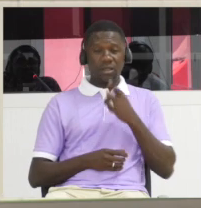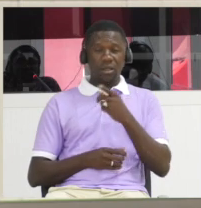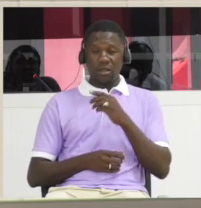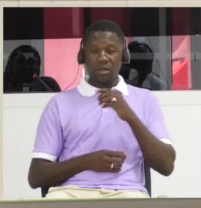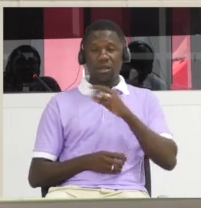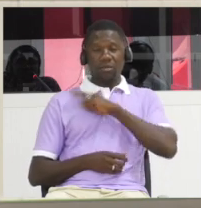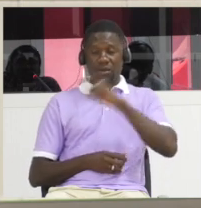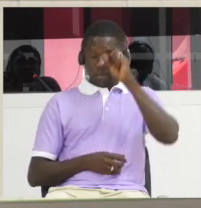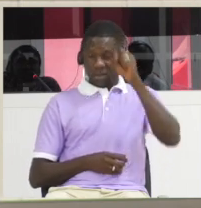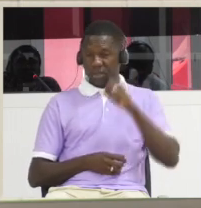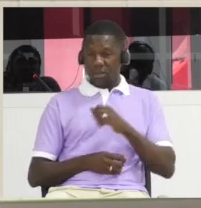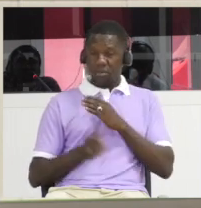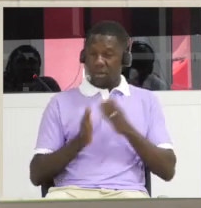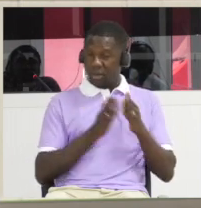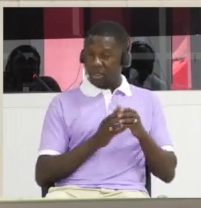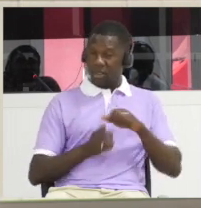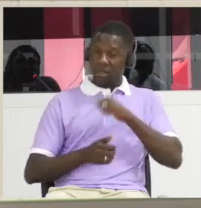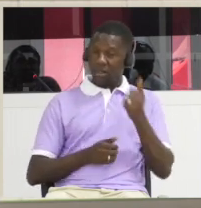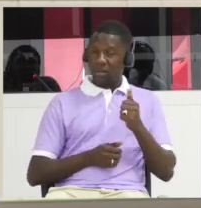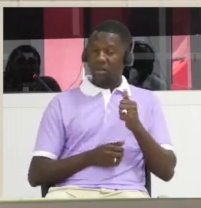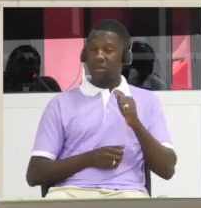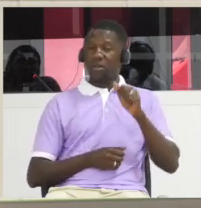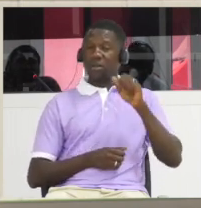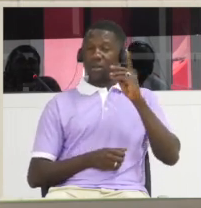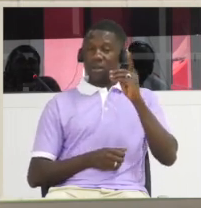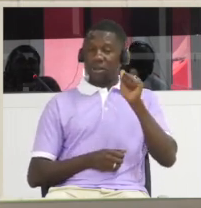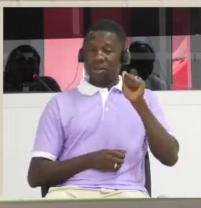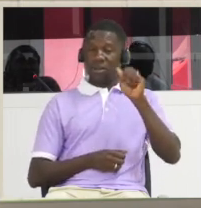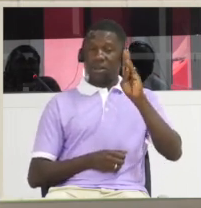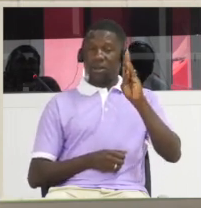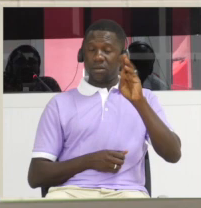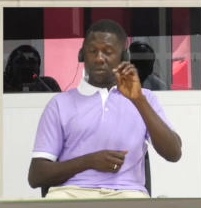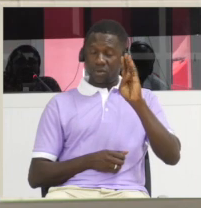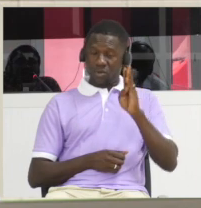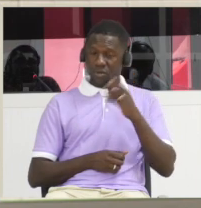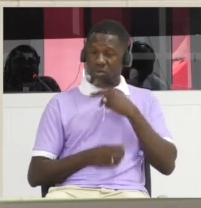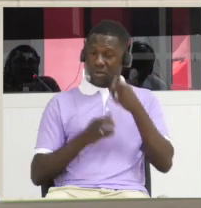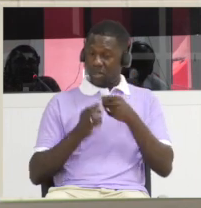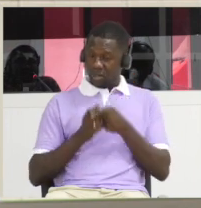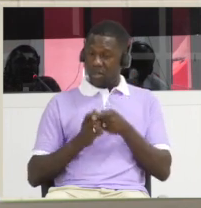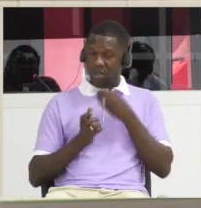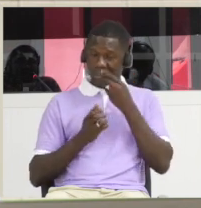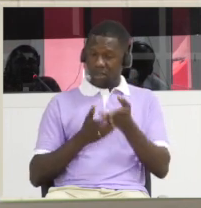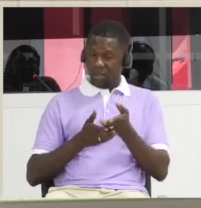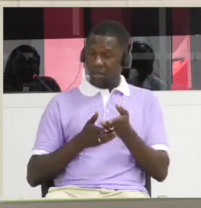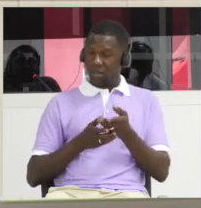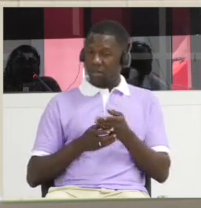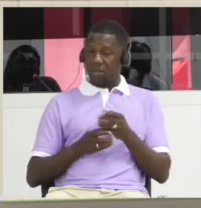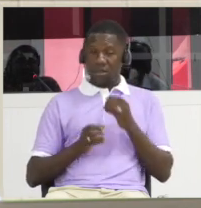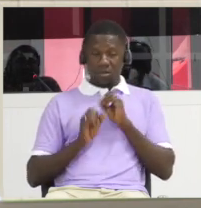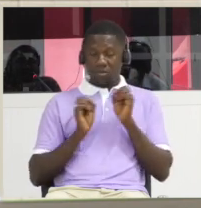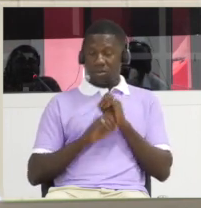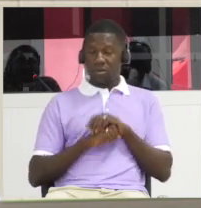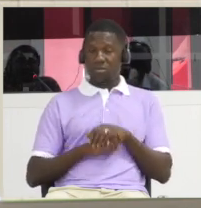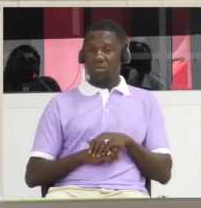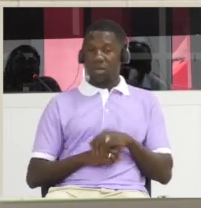proven, just like the accusation against yourself. You agree to that? I think so. Mr. Chairman, I have no further questions